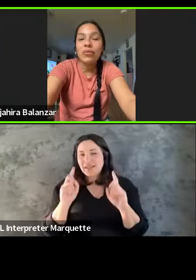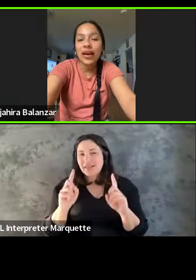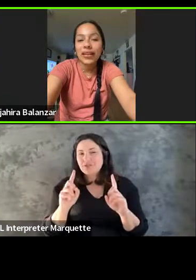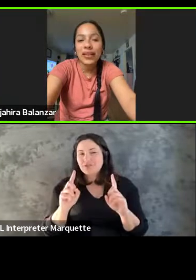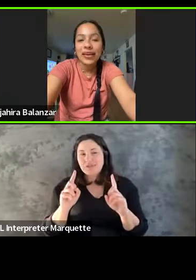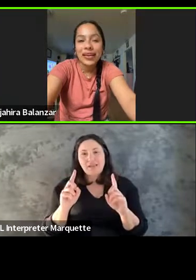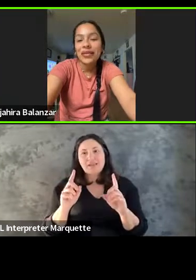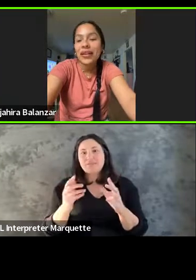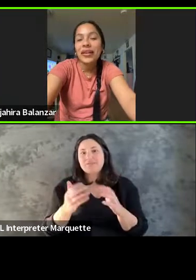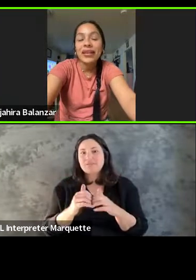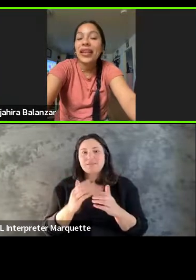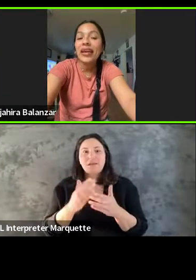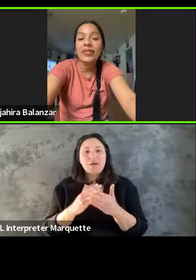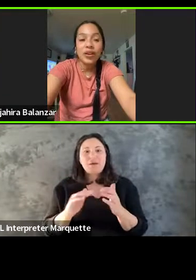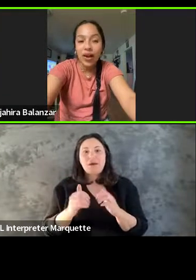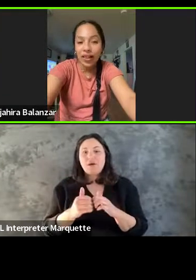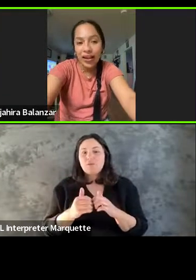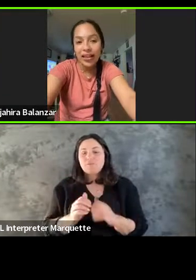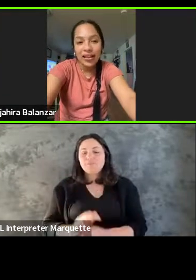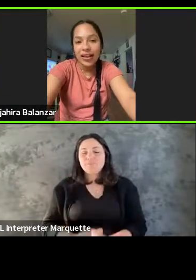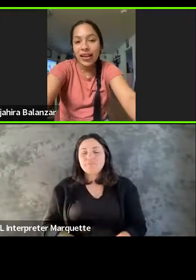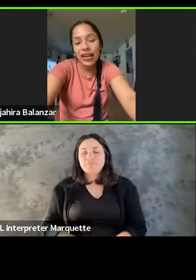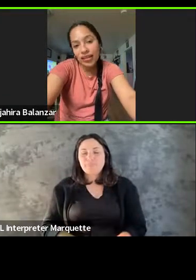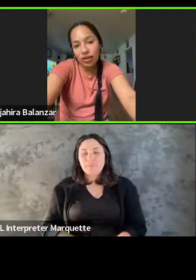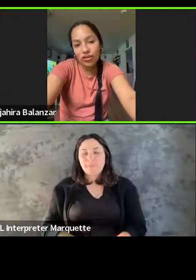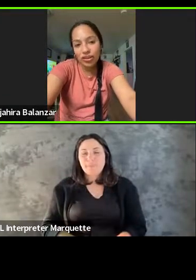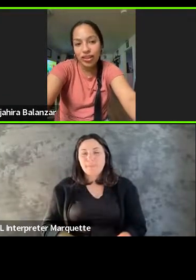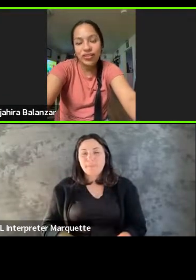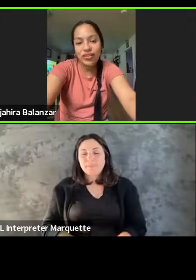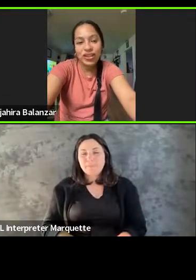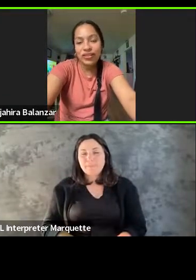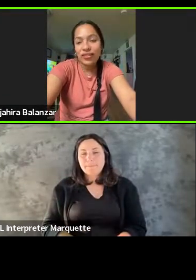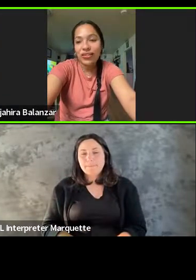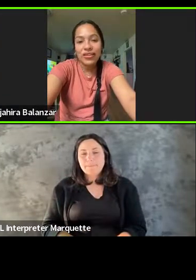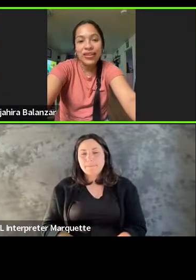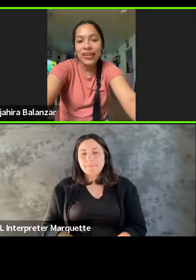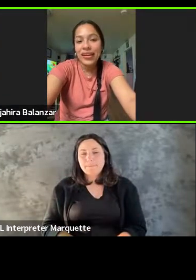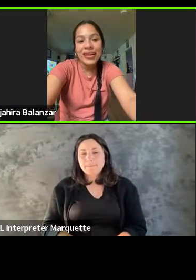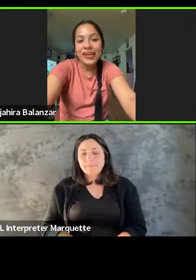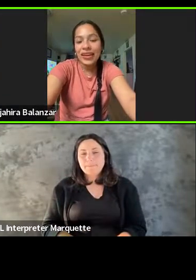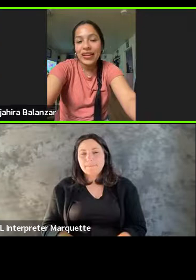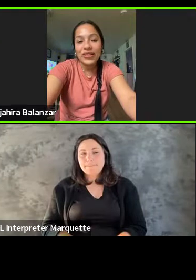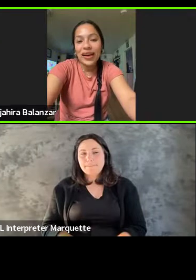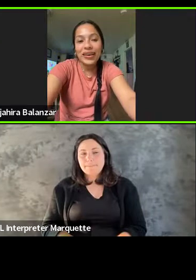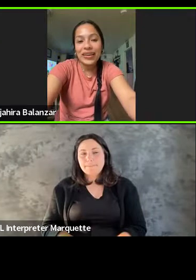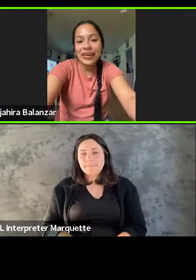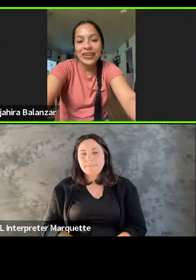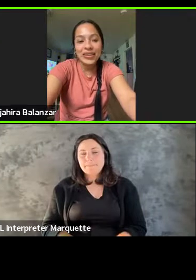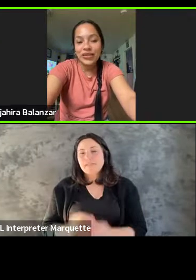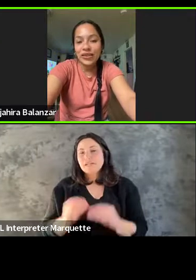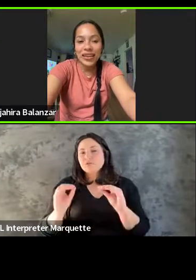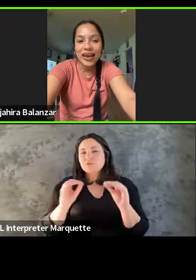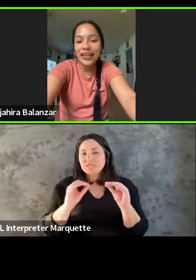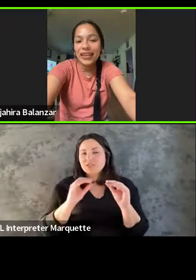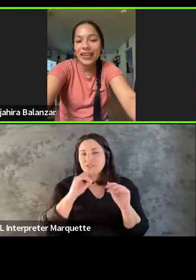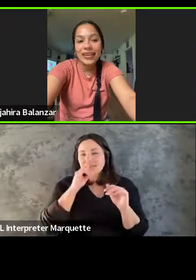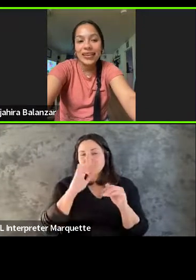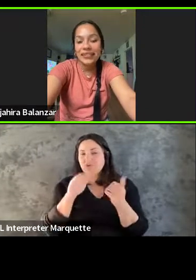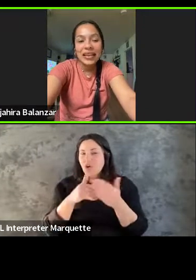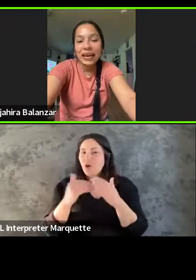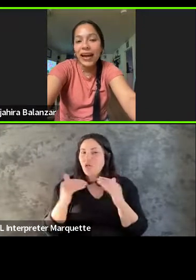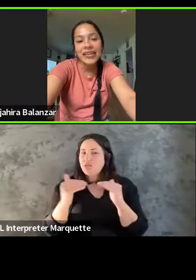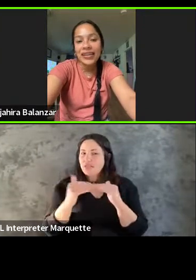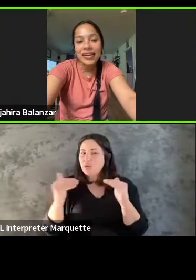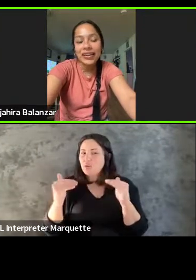pueden compartir que debe de haber igualdad entre los niños y que no hay clase social,